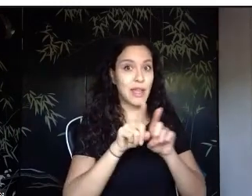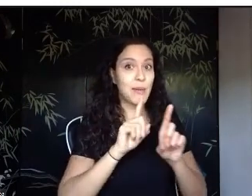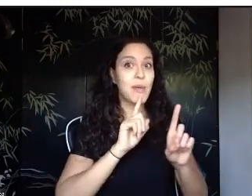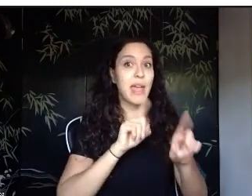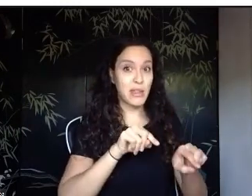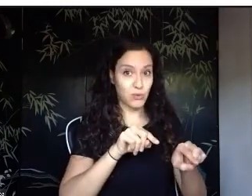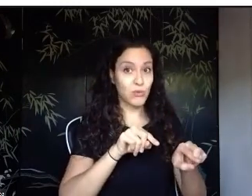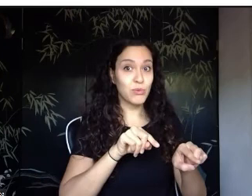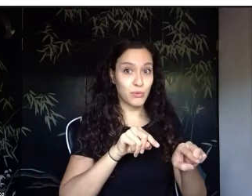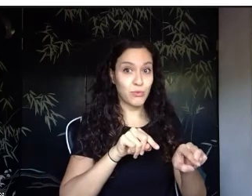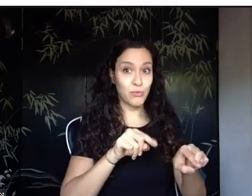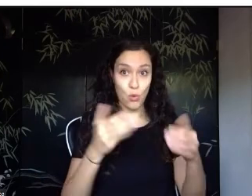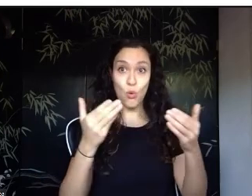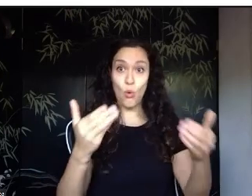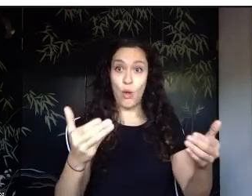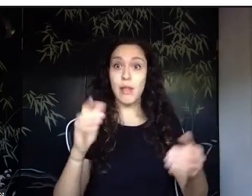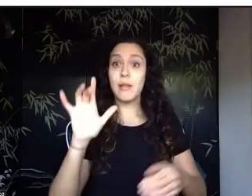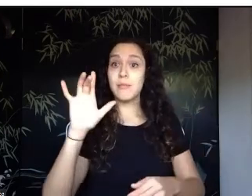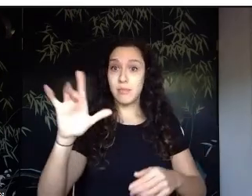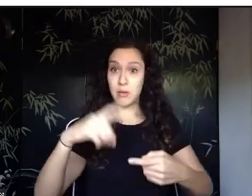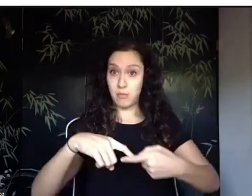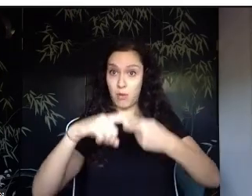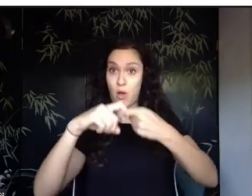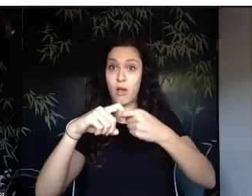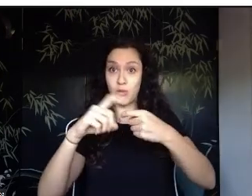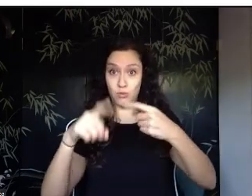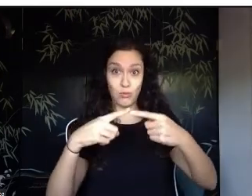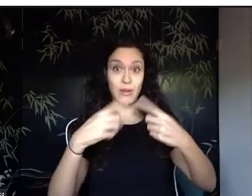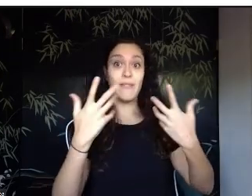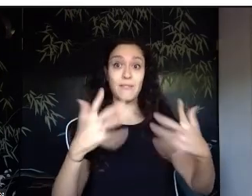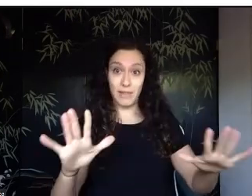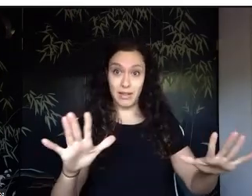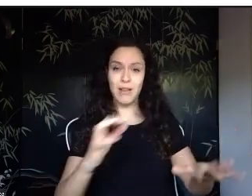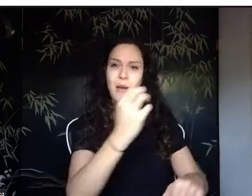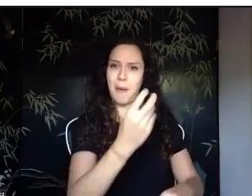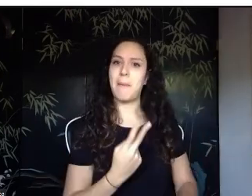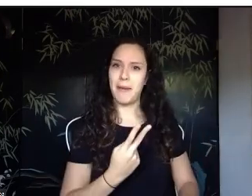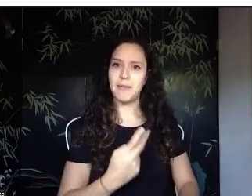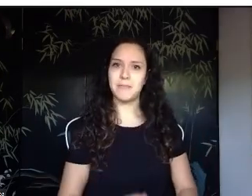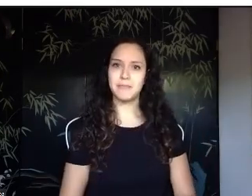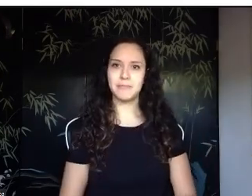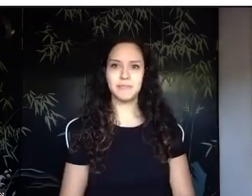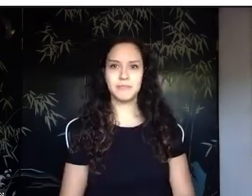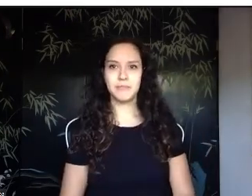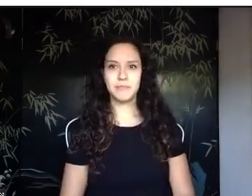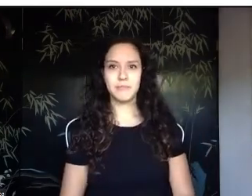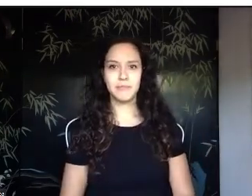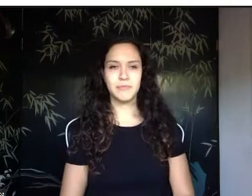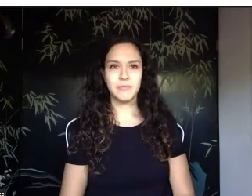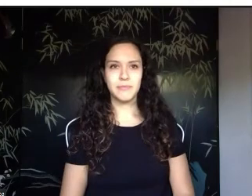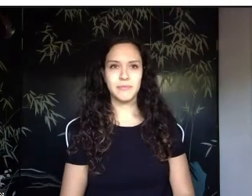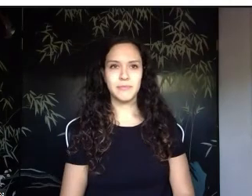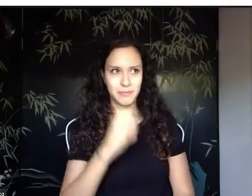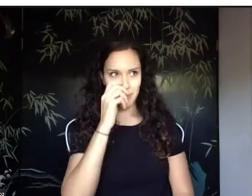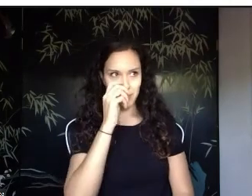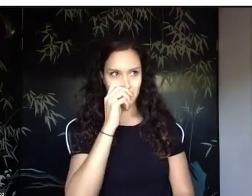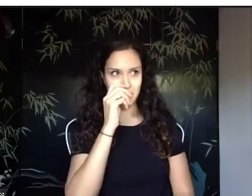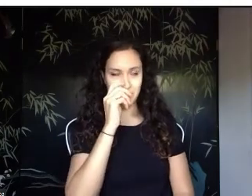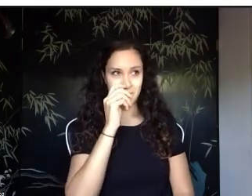get the same simplified version if they equal. Go ahead, press pause, and then come back to